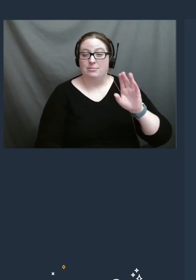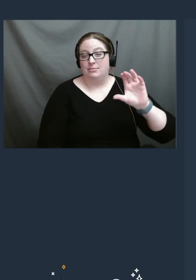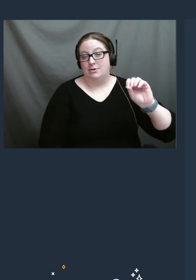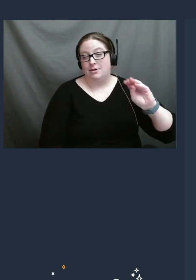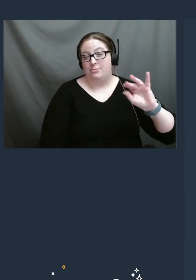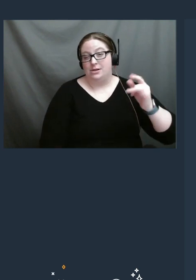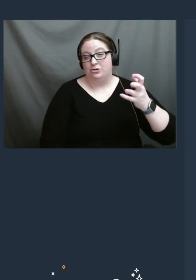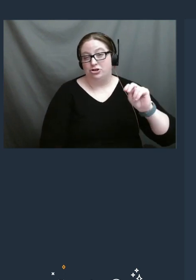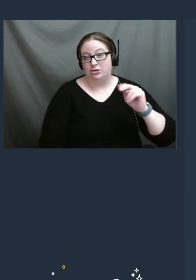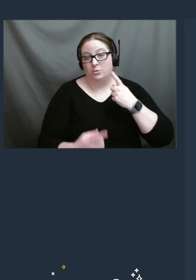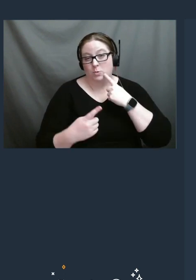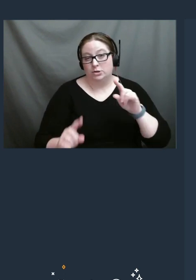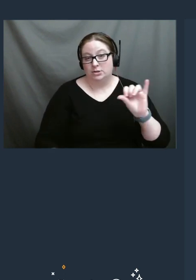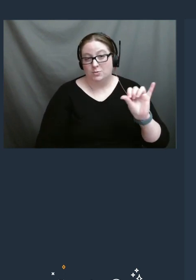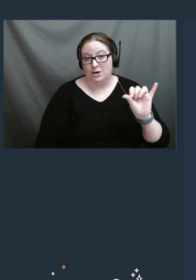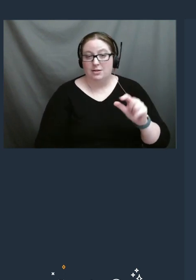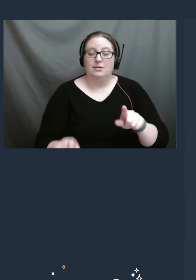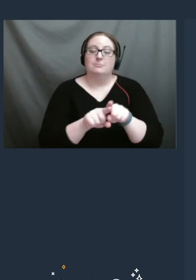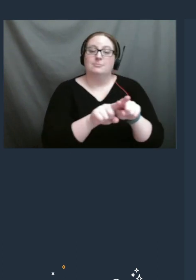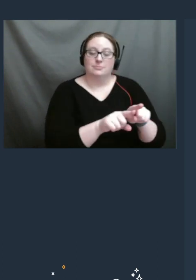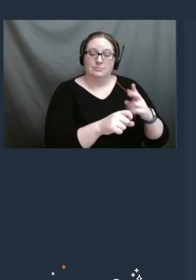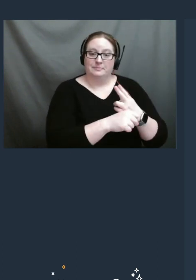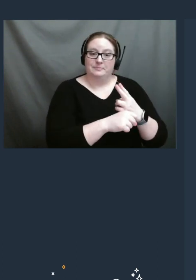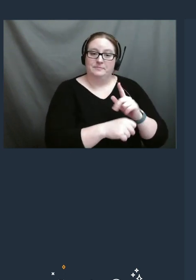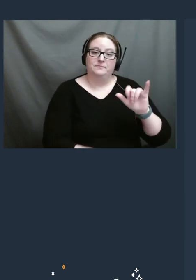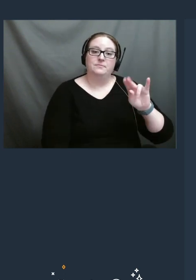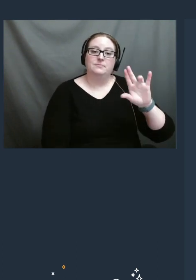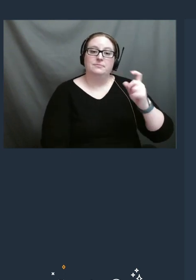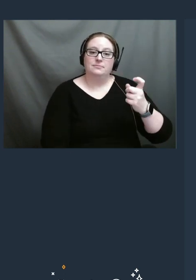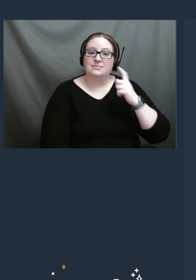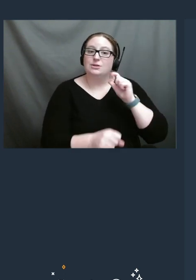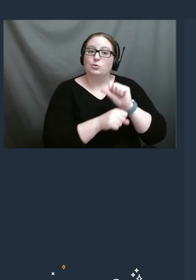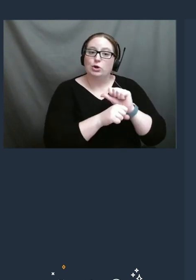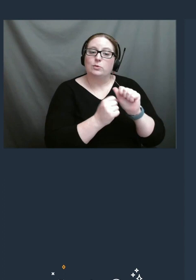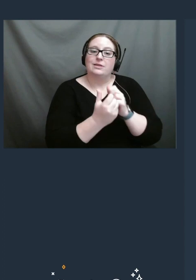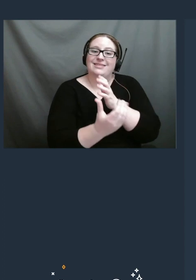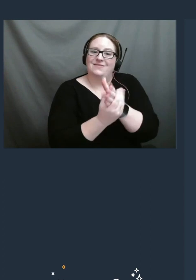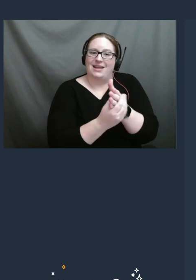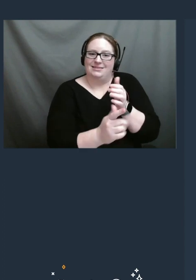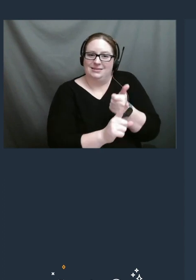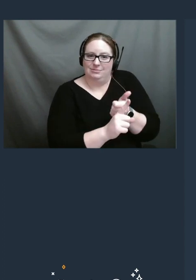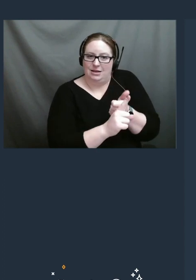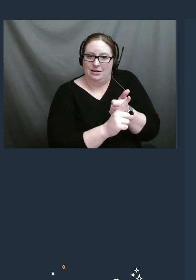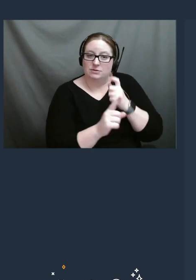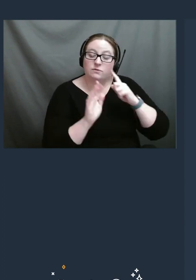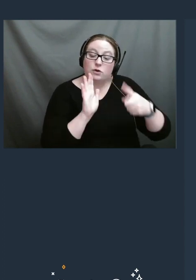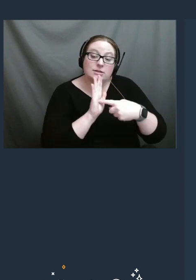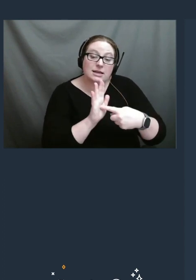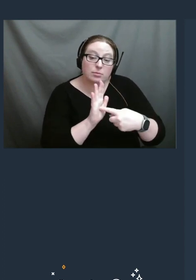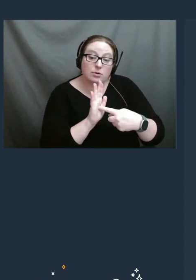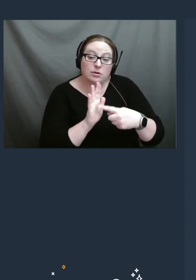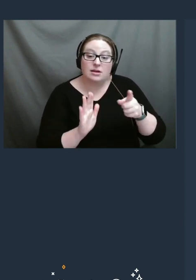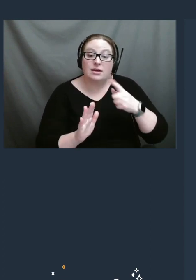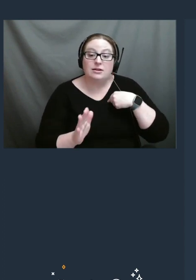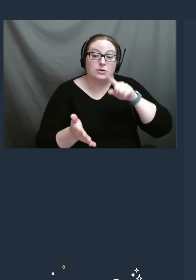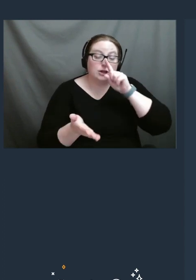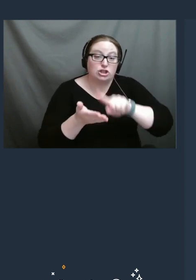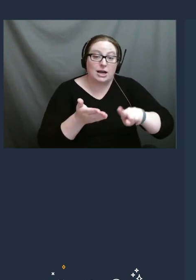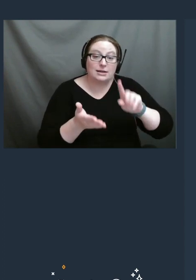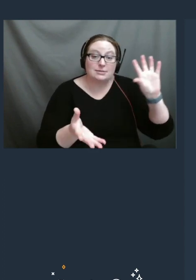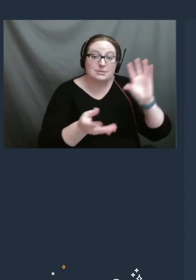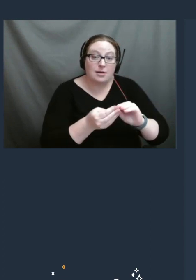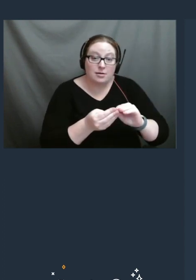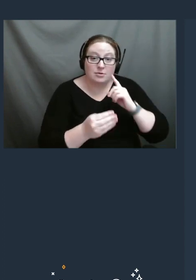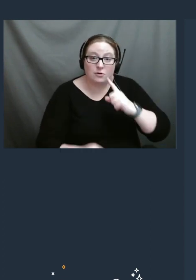I can also use Linux tools to work with the files themselves. For example, I can compute a checksum of one of these